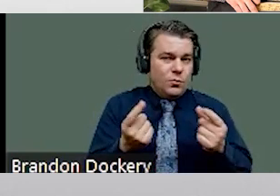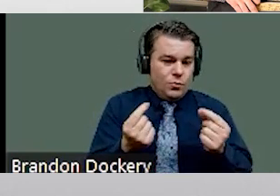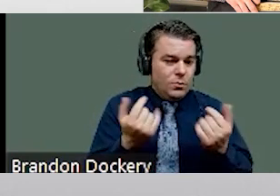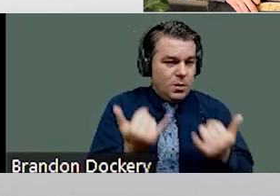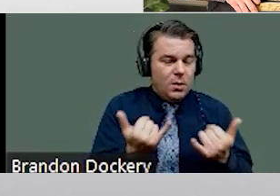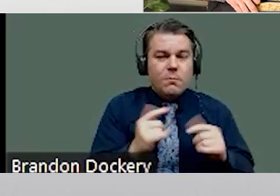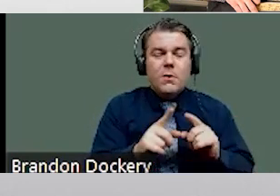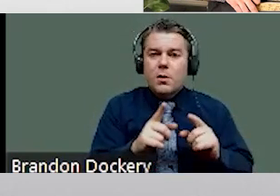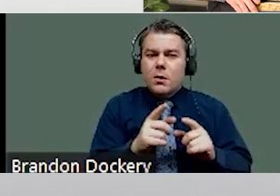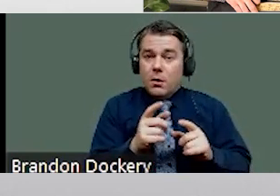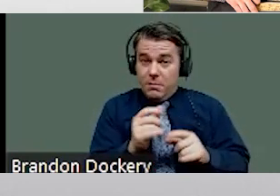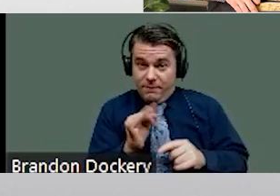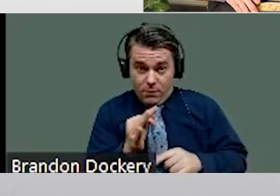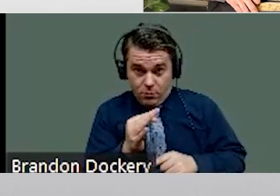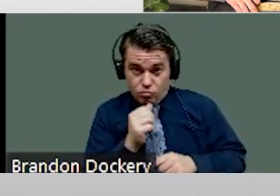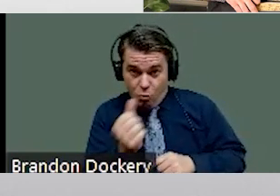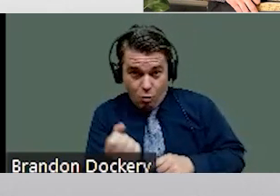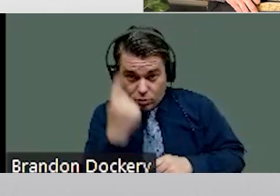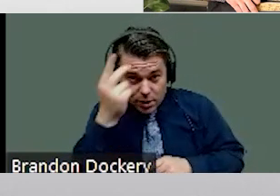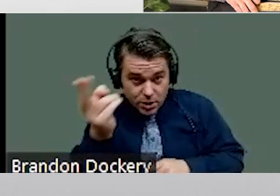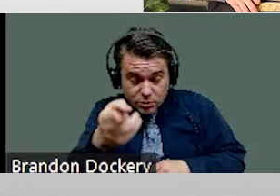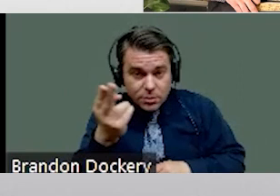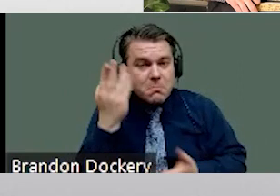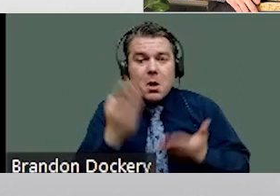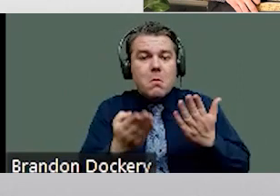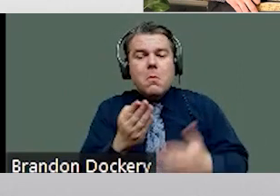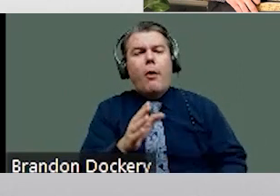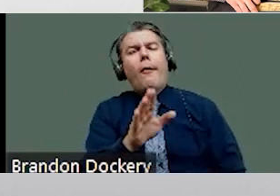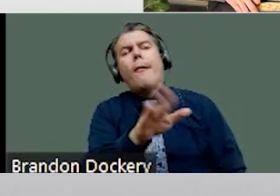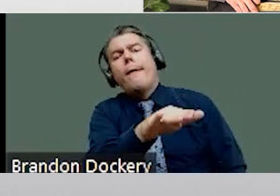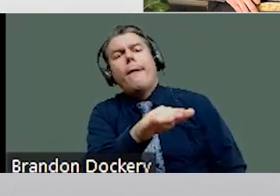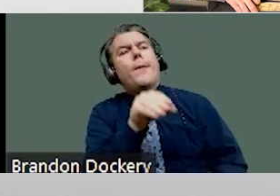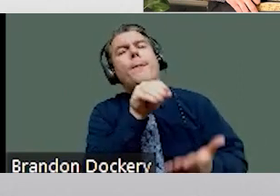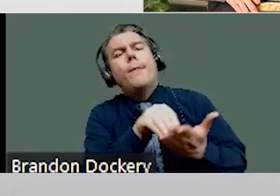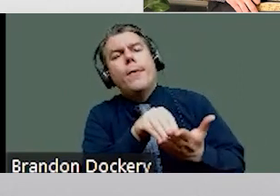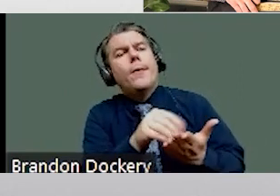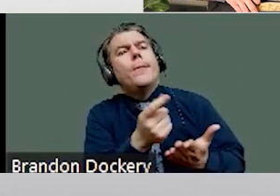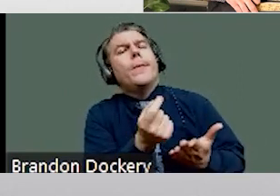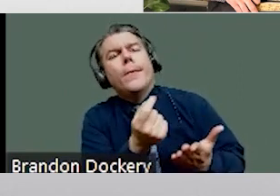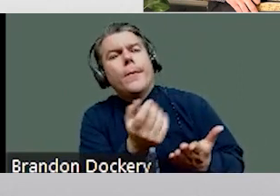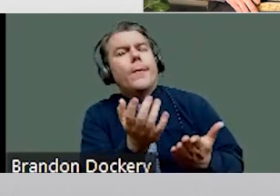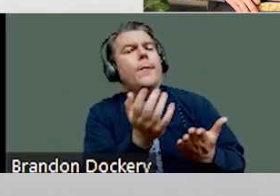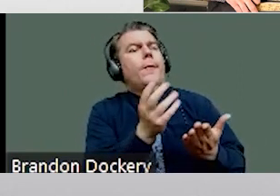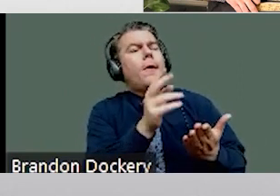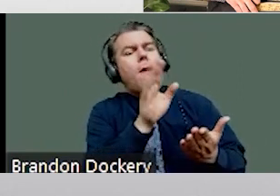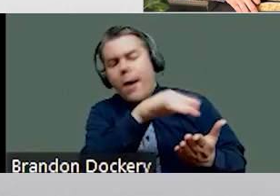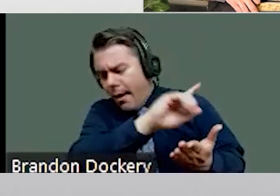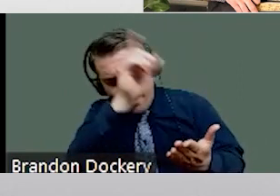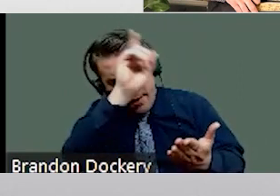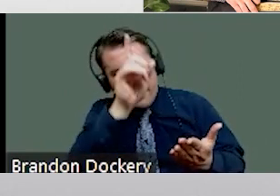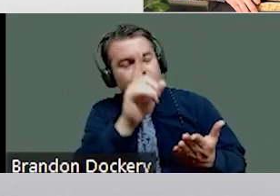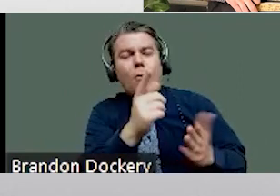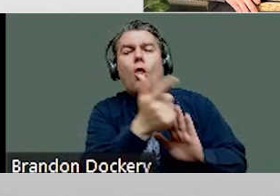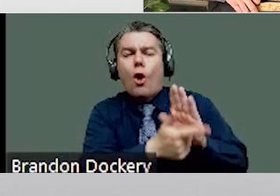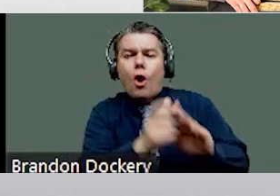this history, we may not question what ends up getting put into that bill and then essentially